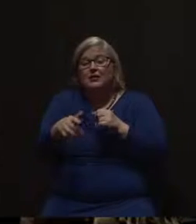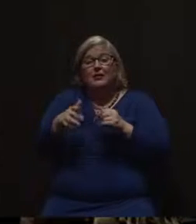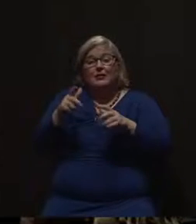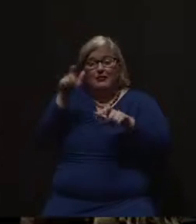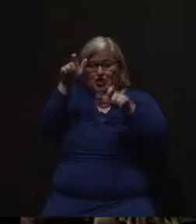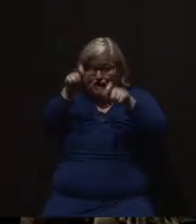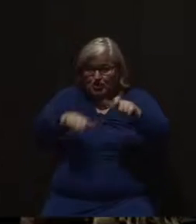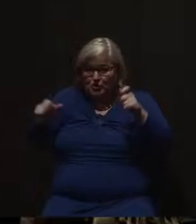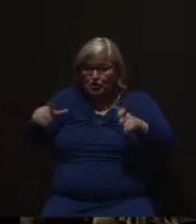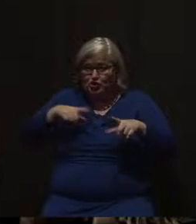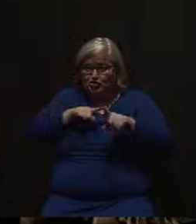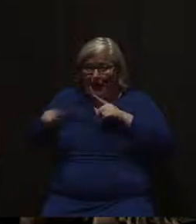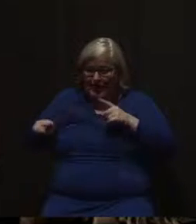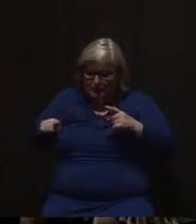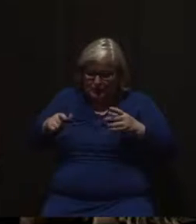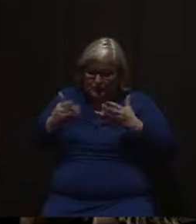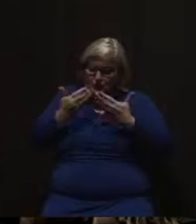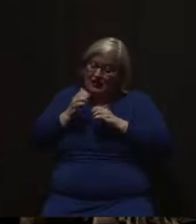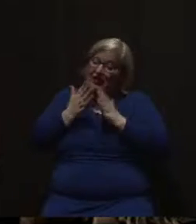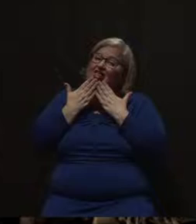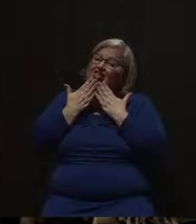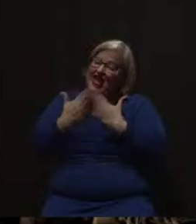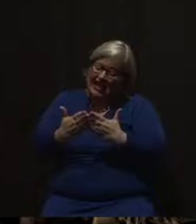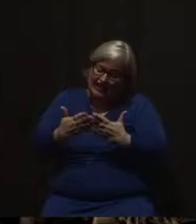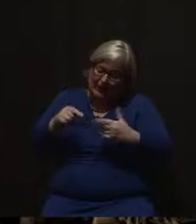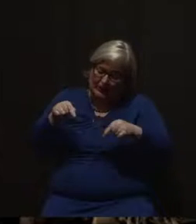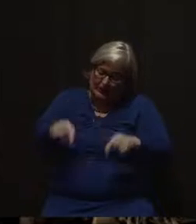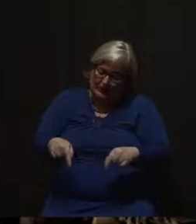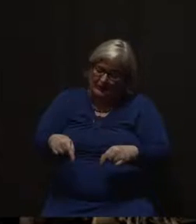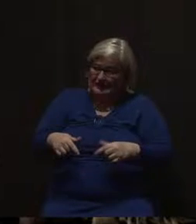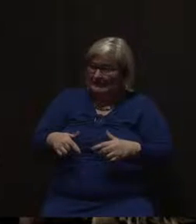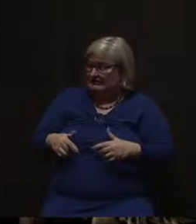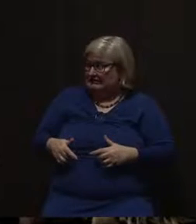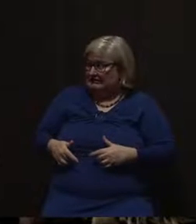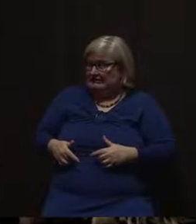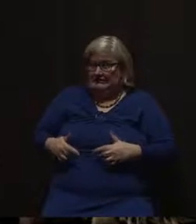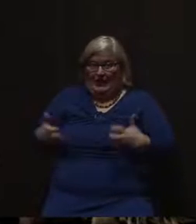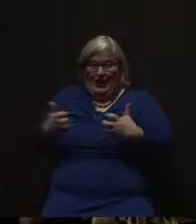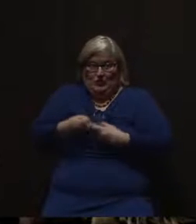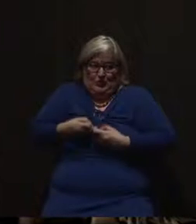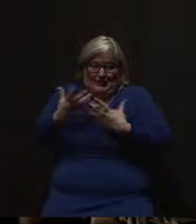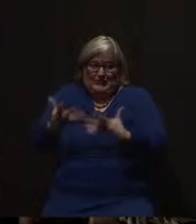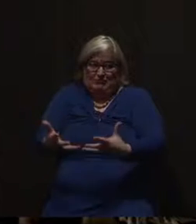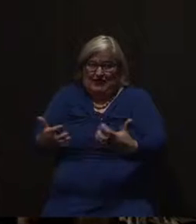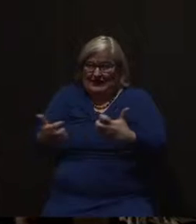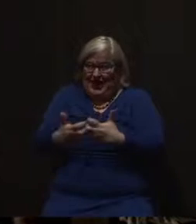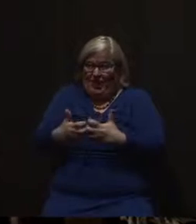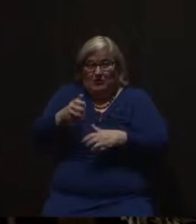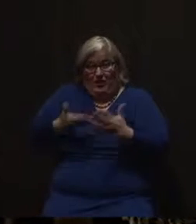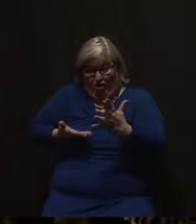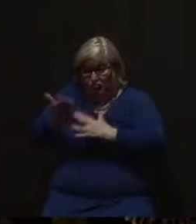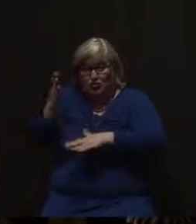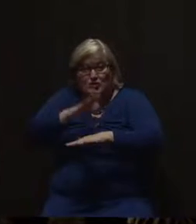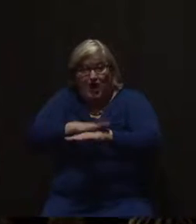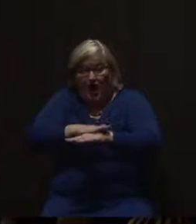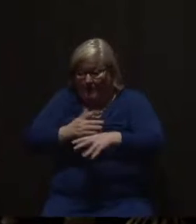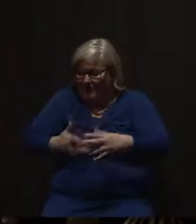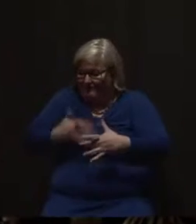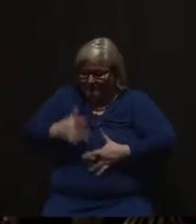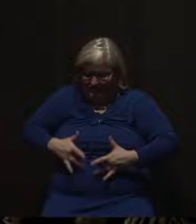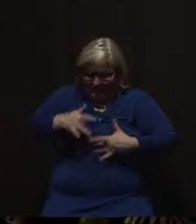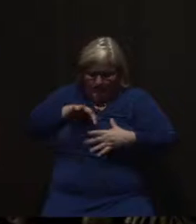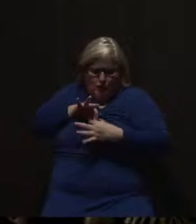gratitude for the gift of the sweet grass, but over the months she began to feel kind of growing connection, a growing relationship with the